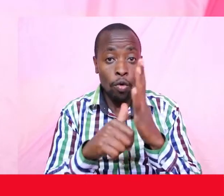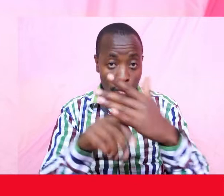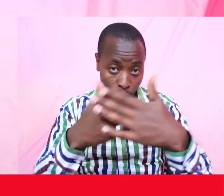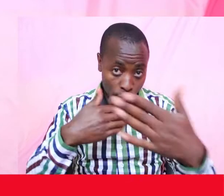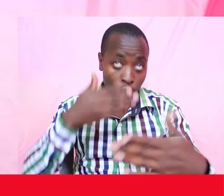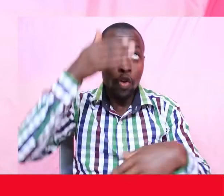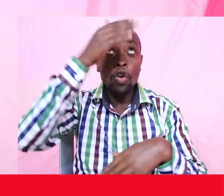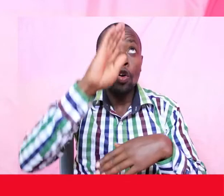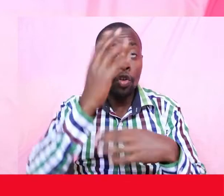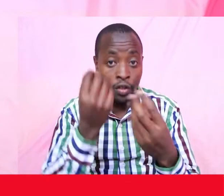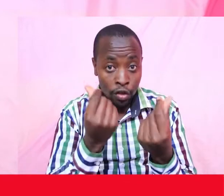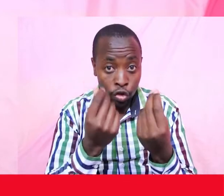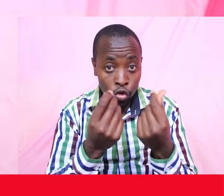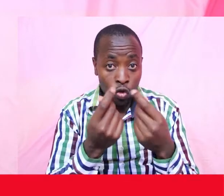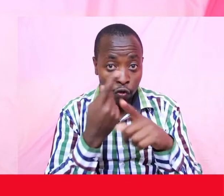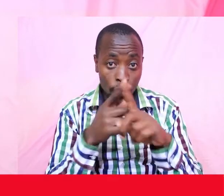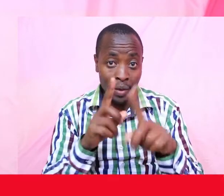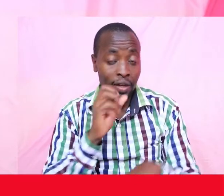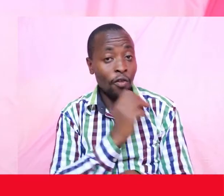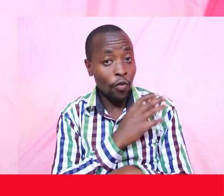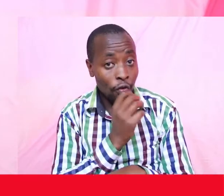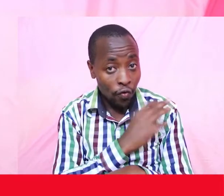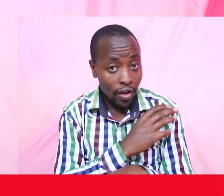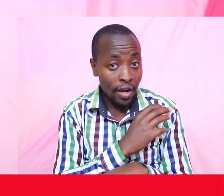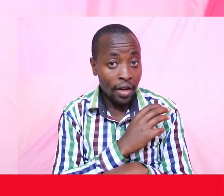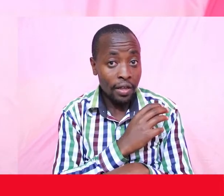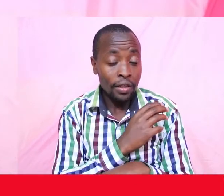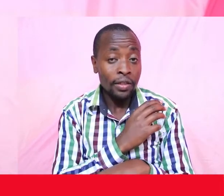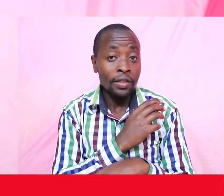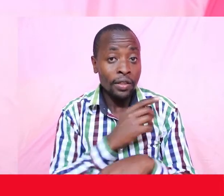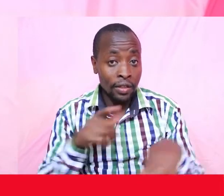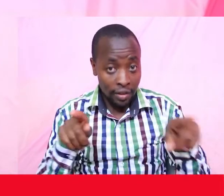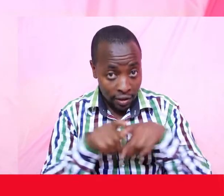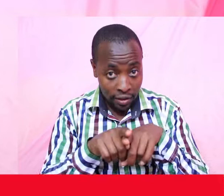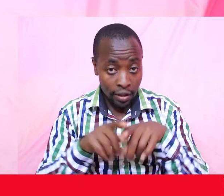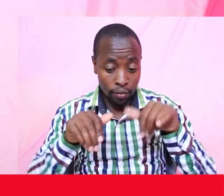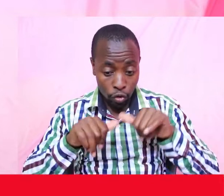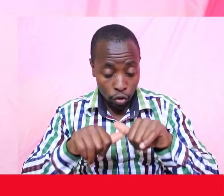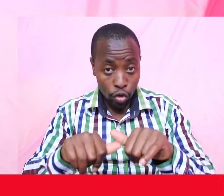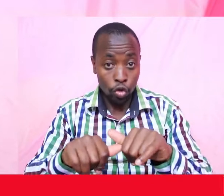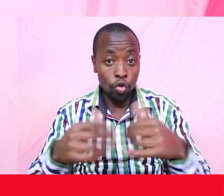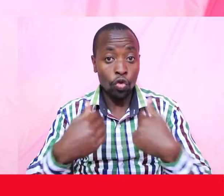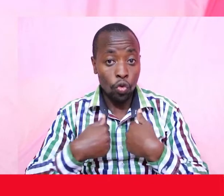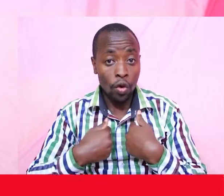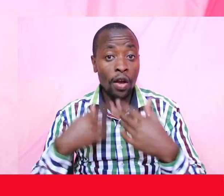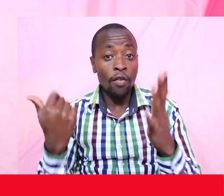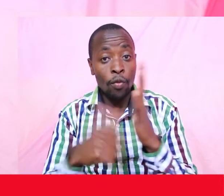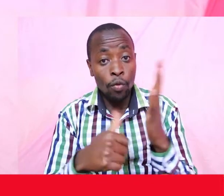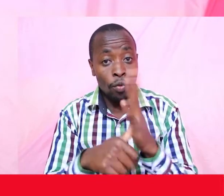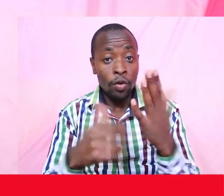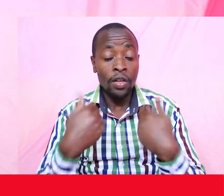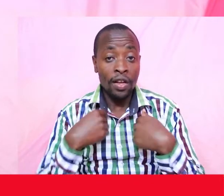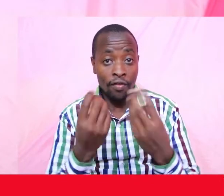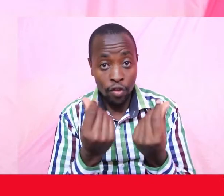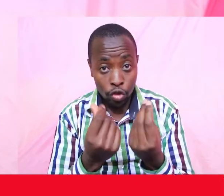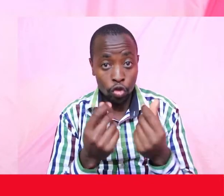him. But if we continue being frightened and scared, we will continue to torture ourselves and we won't find the